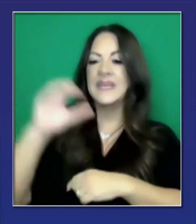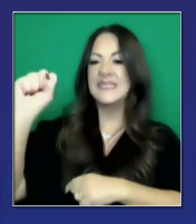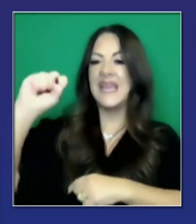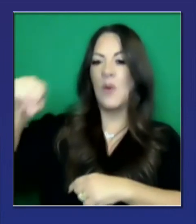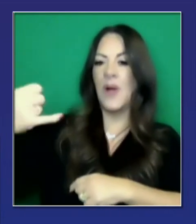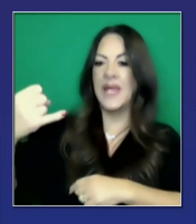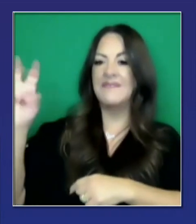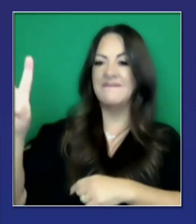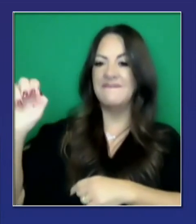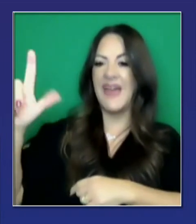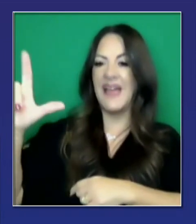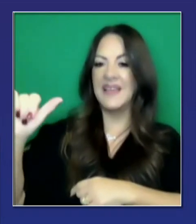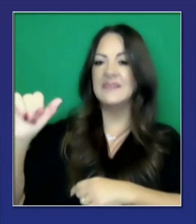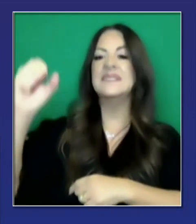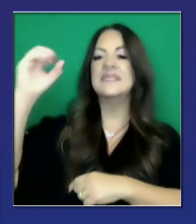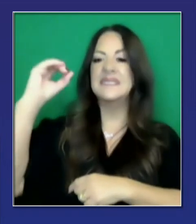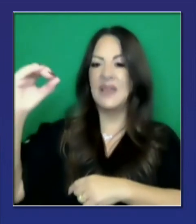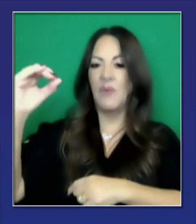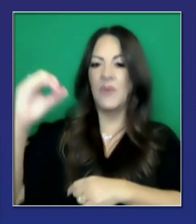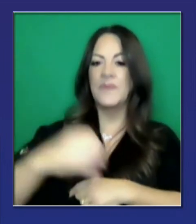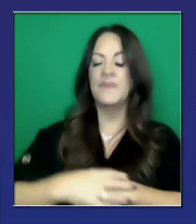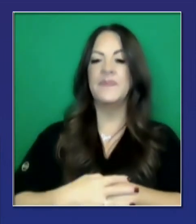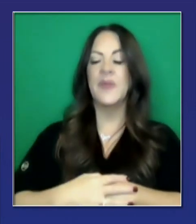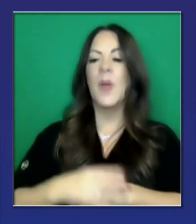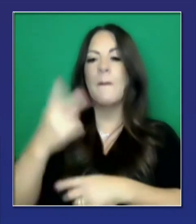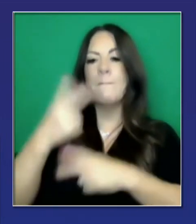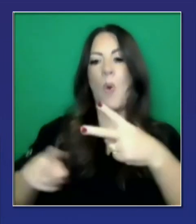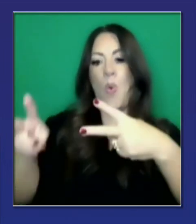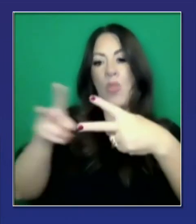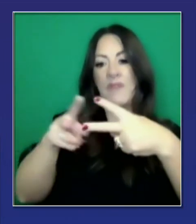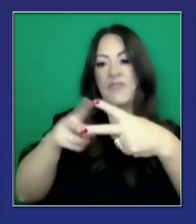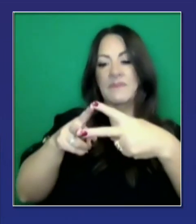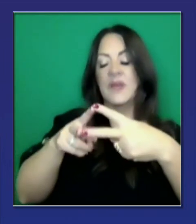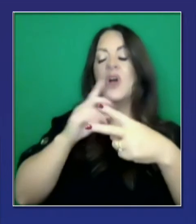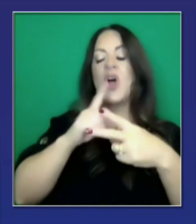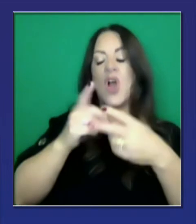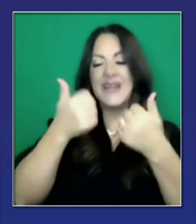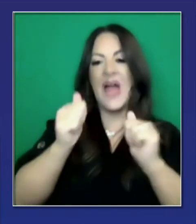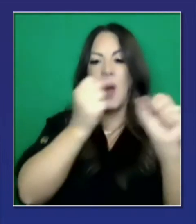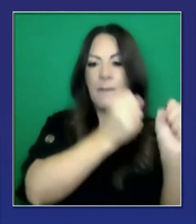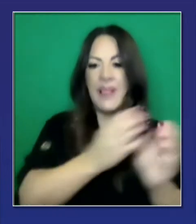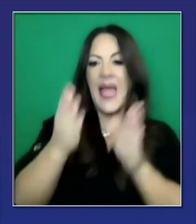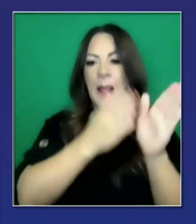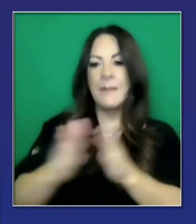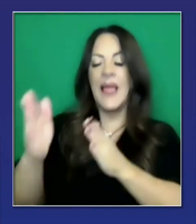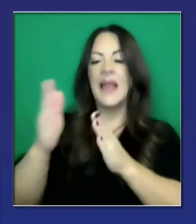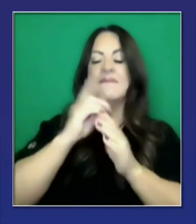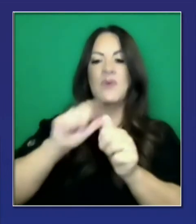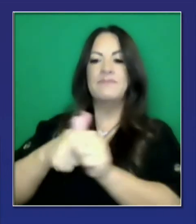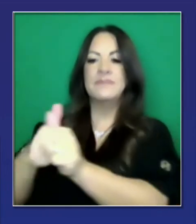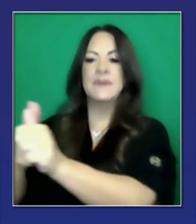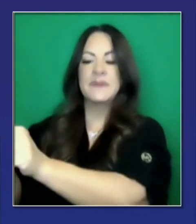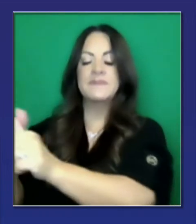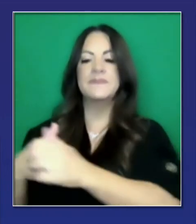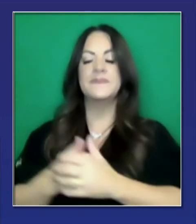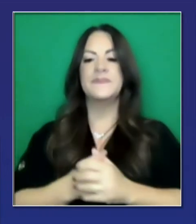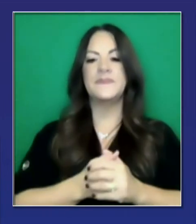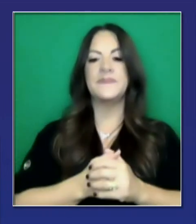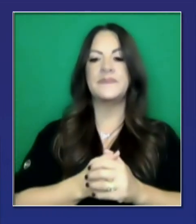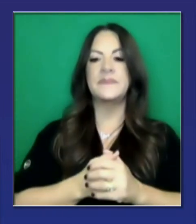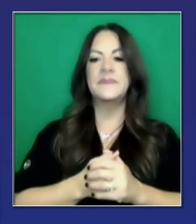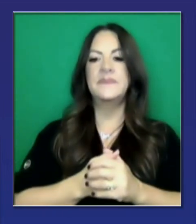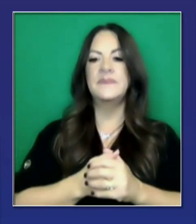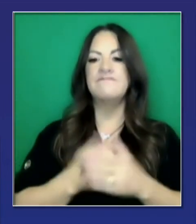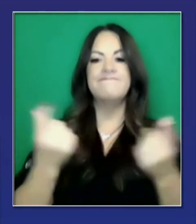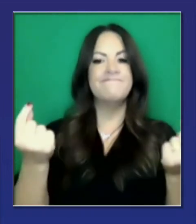Both regions are in their surge planning on ICU, and in many cases, that surge planning